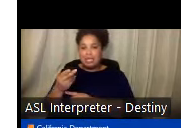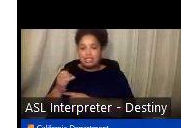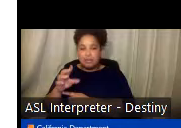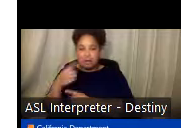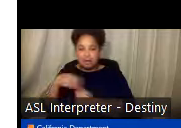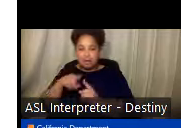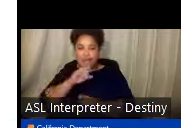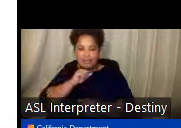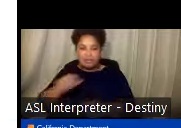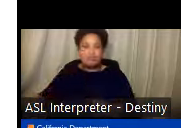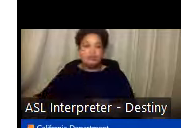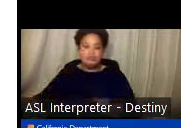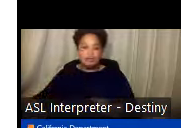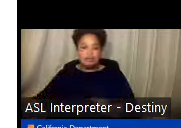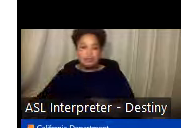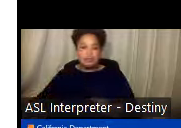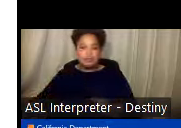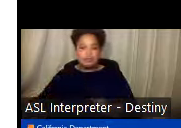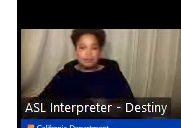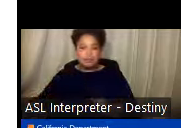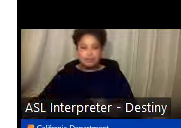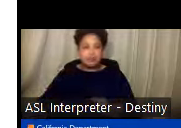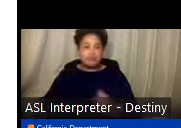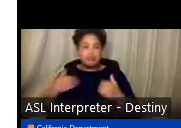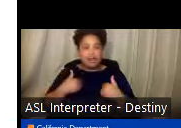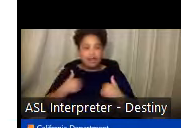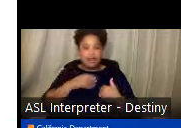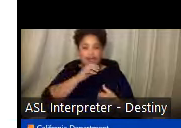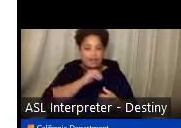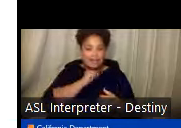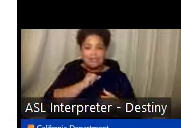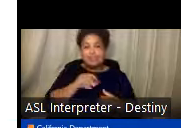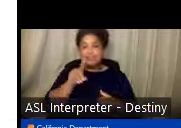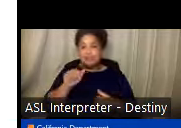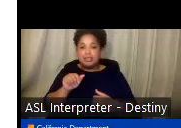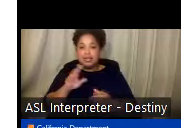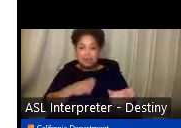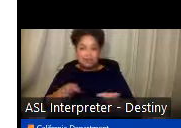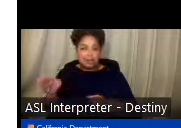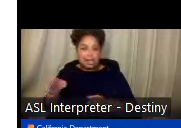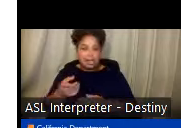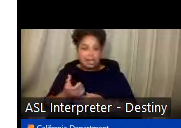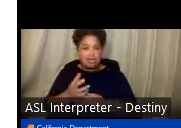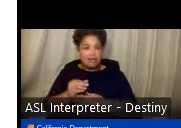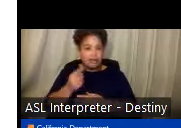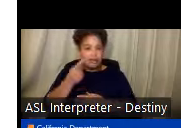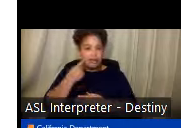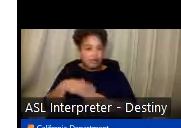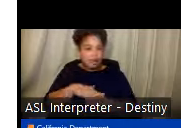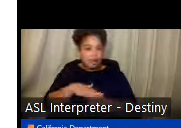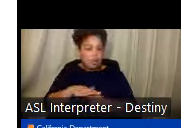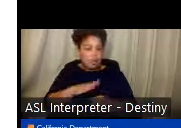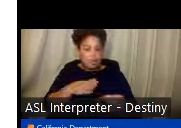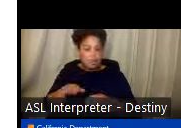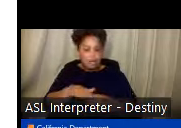a aging and disability planning grant program that we're about to launch for local planning at the community level.